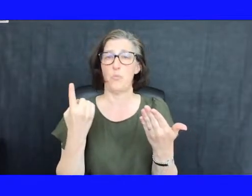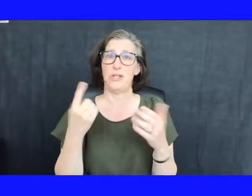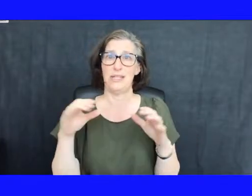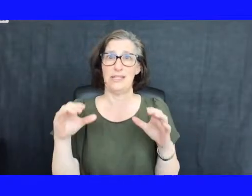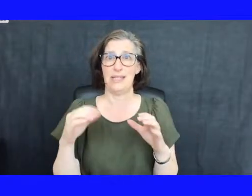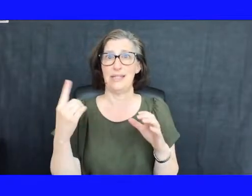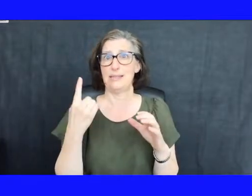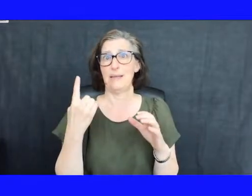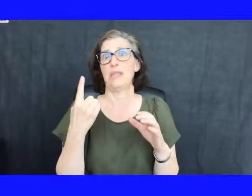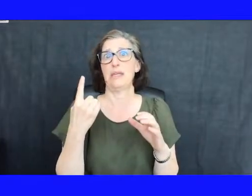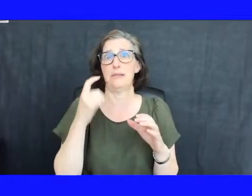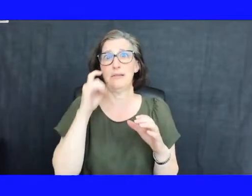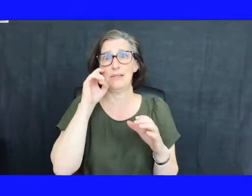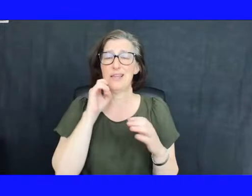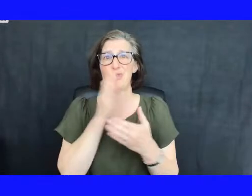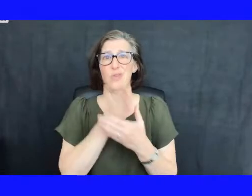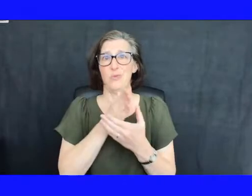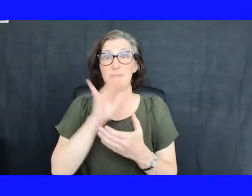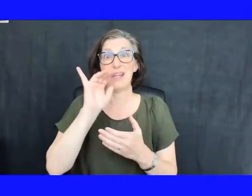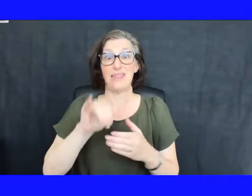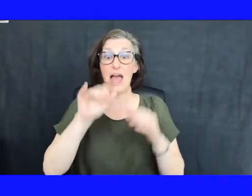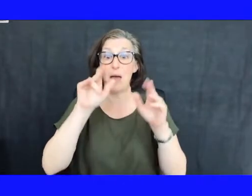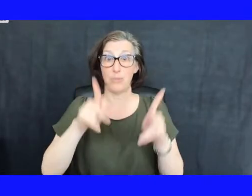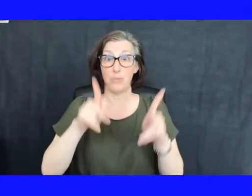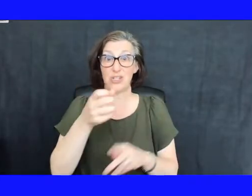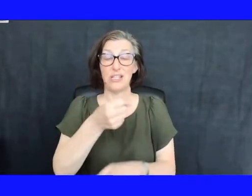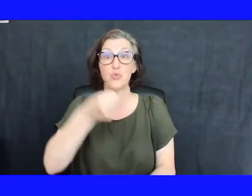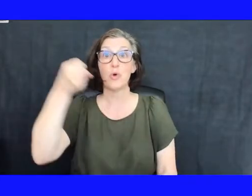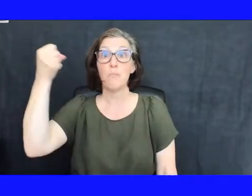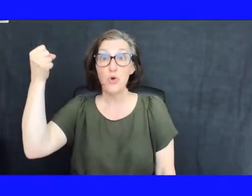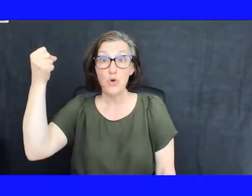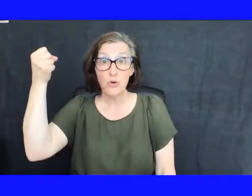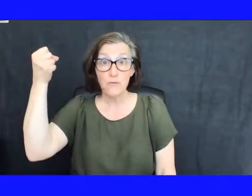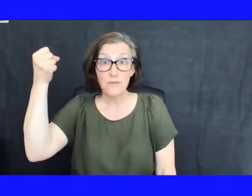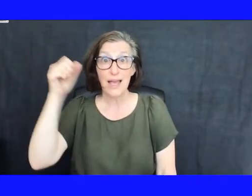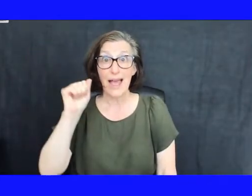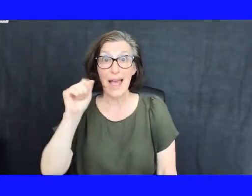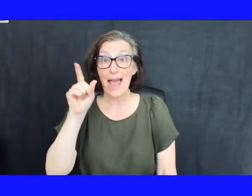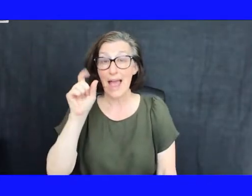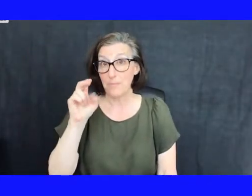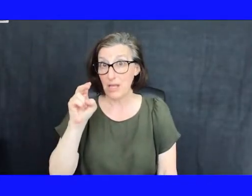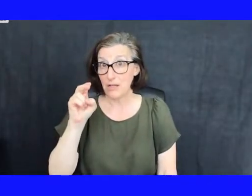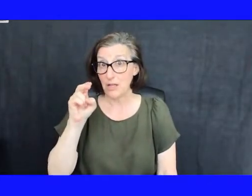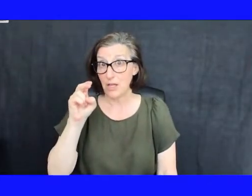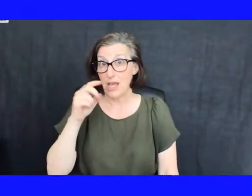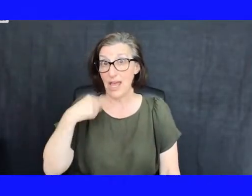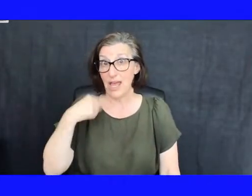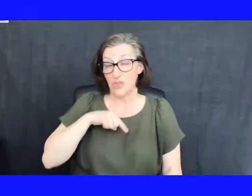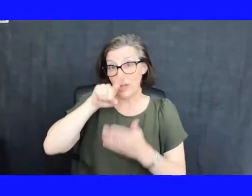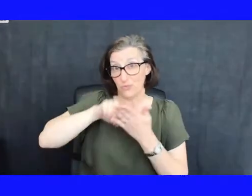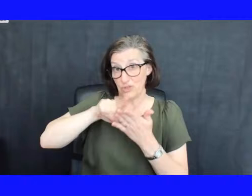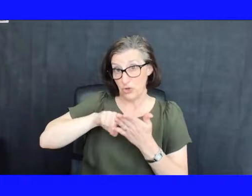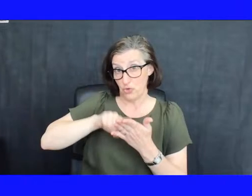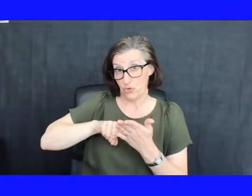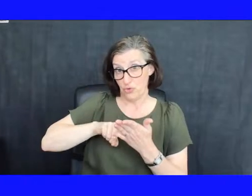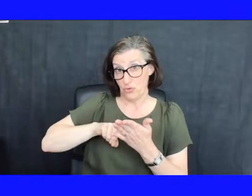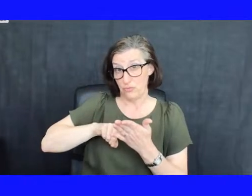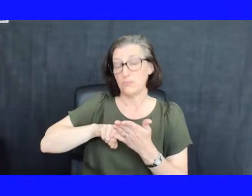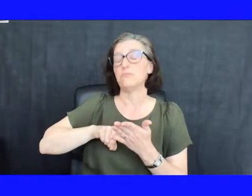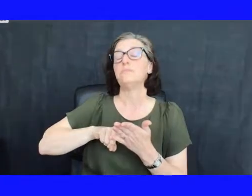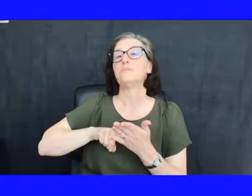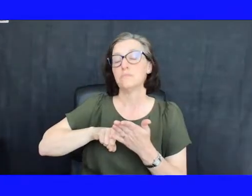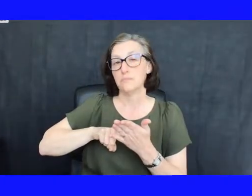Oh, I was facility thinking, one. but in behavioral health, that would Behavioral have to health go has to its own- yes, that has to go to the justice center. So maybe what we need